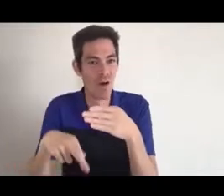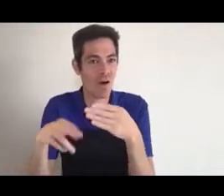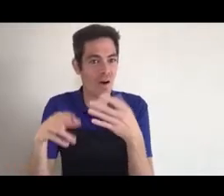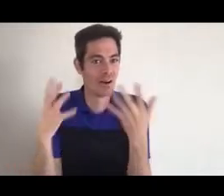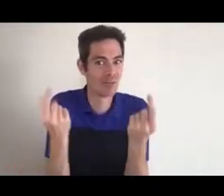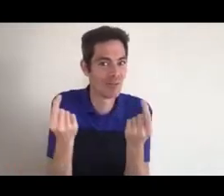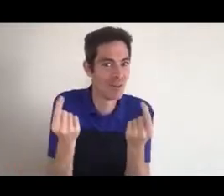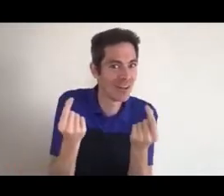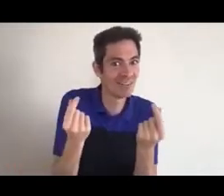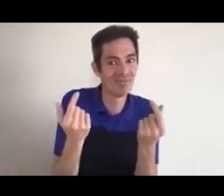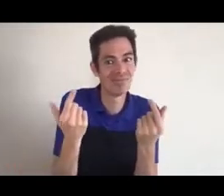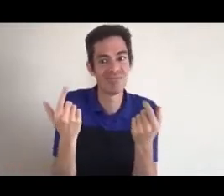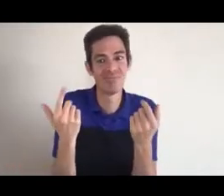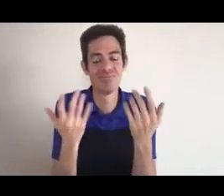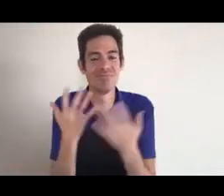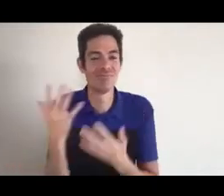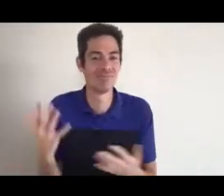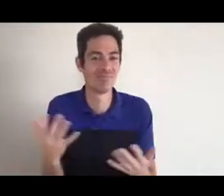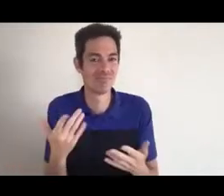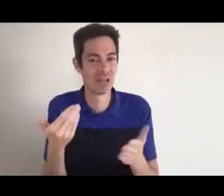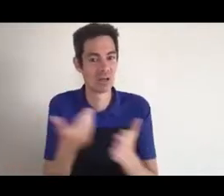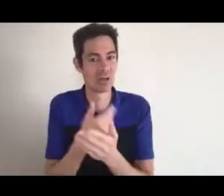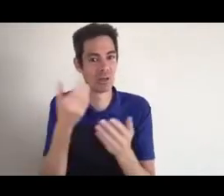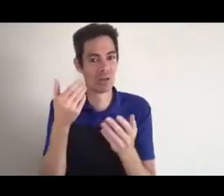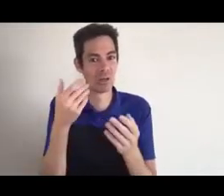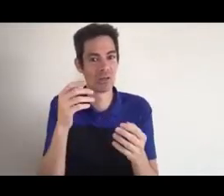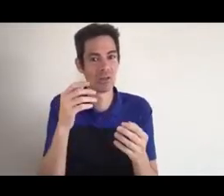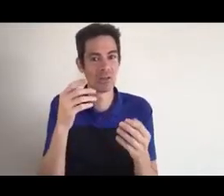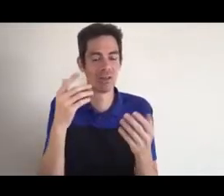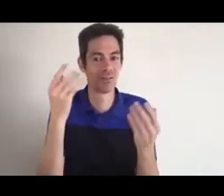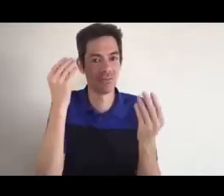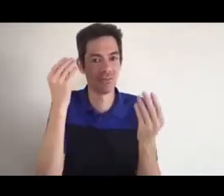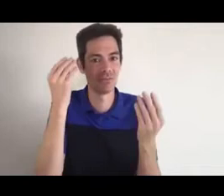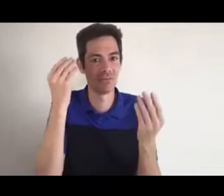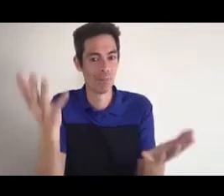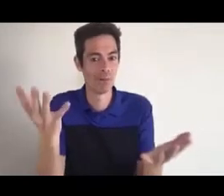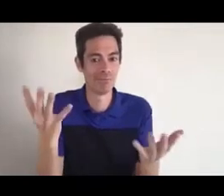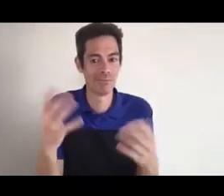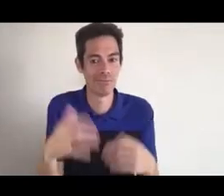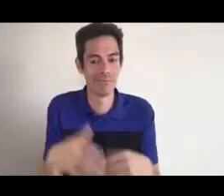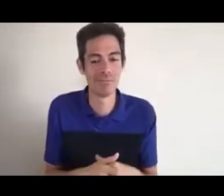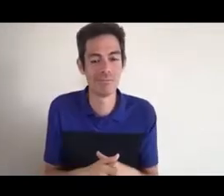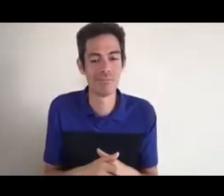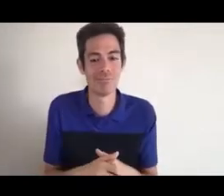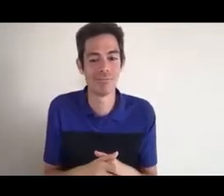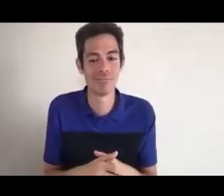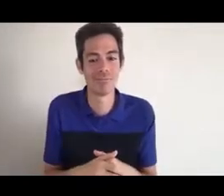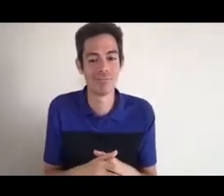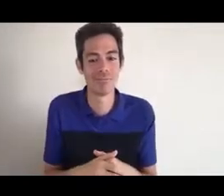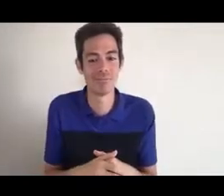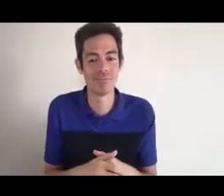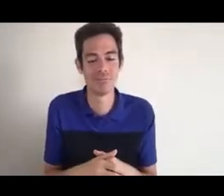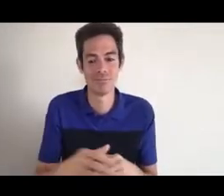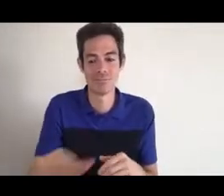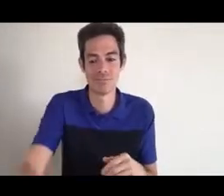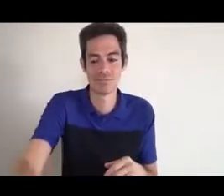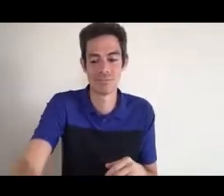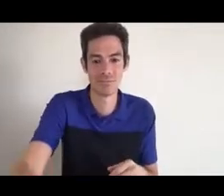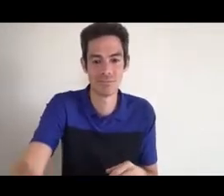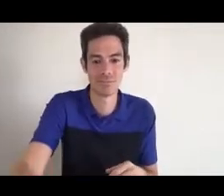their research results. I'm looking forward to see what they come up with. So kind of some new information that's coming